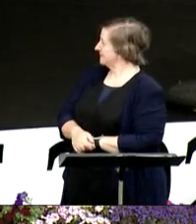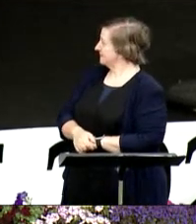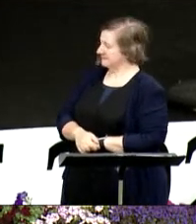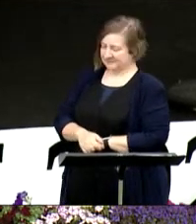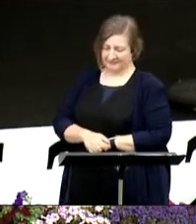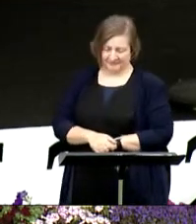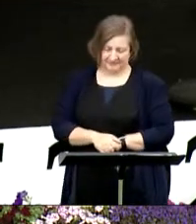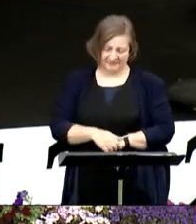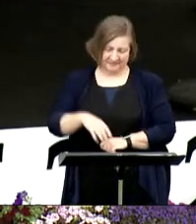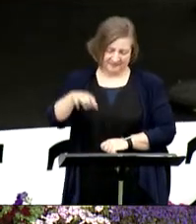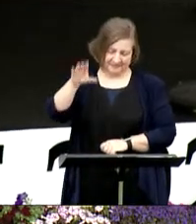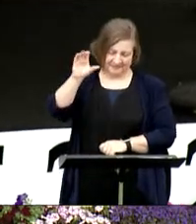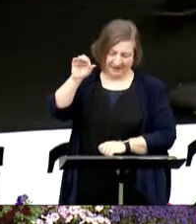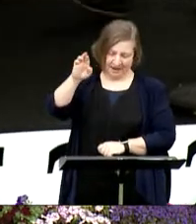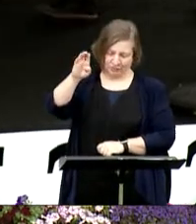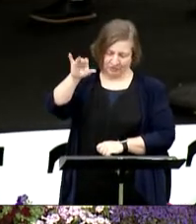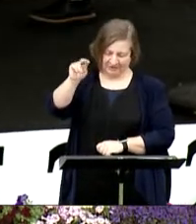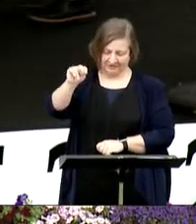Cameron Beetle.